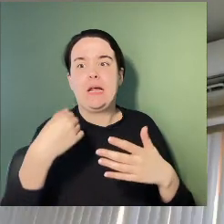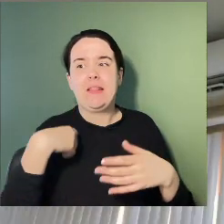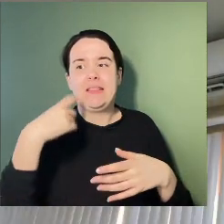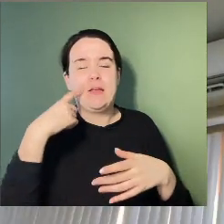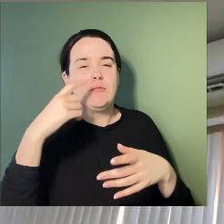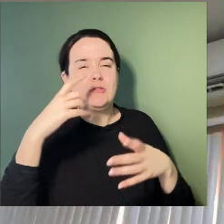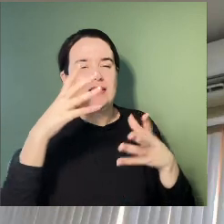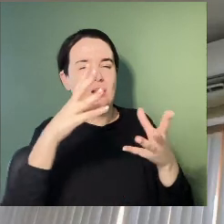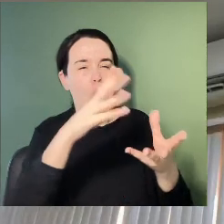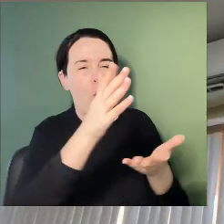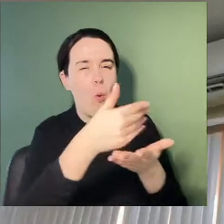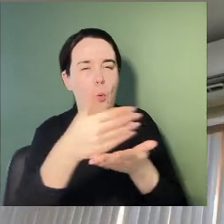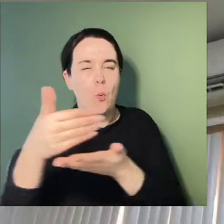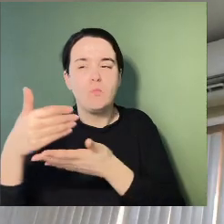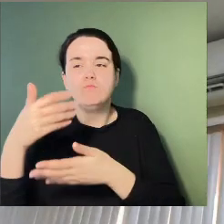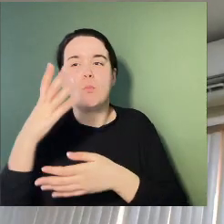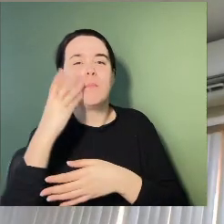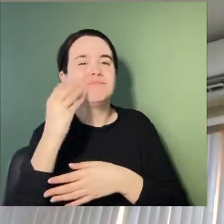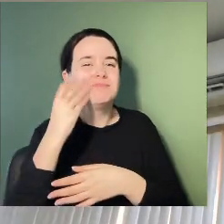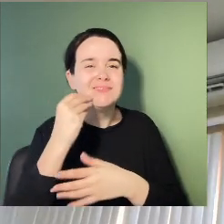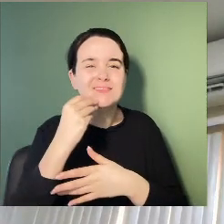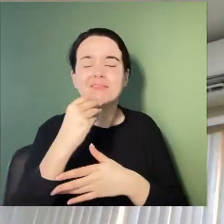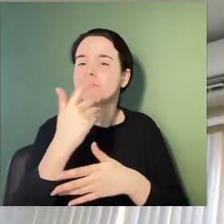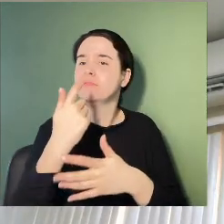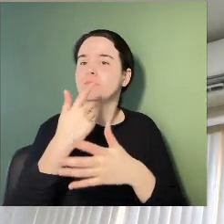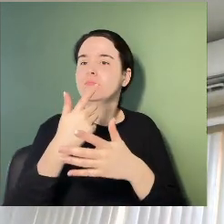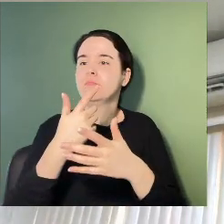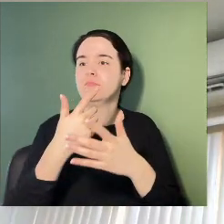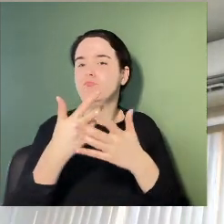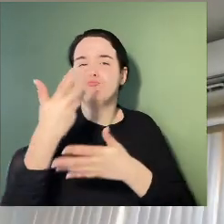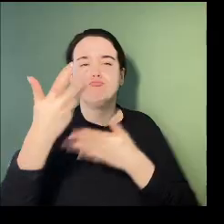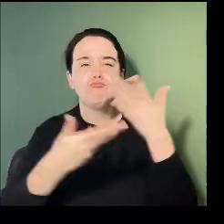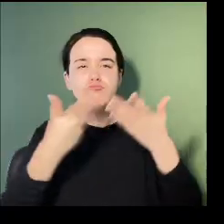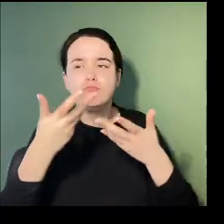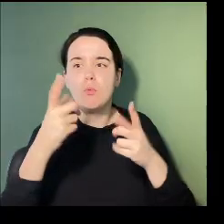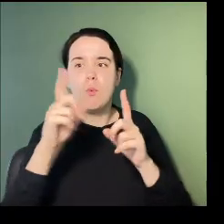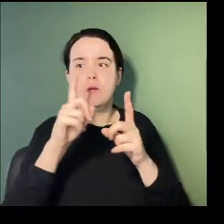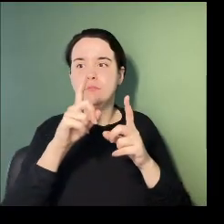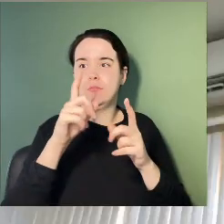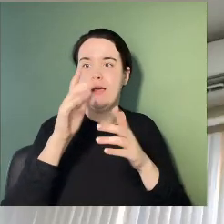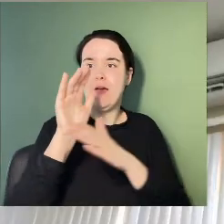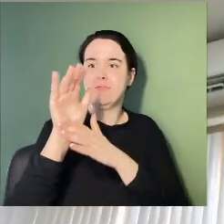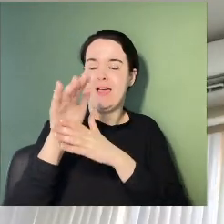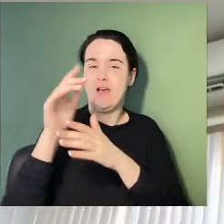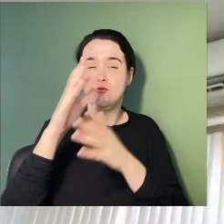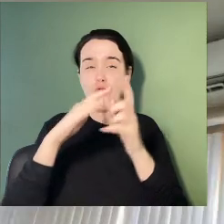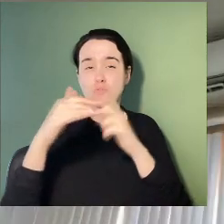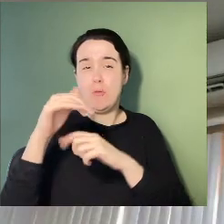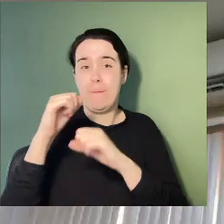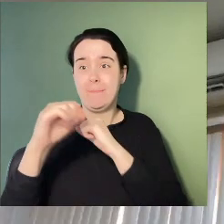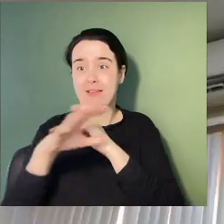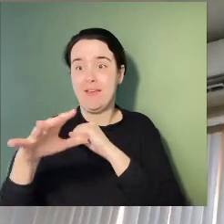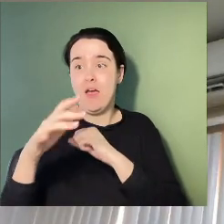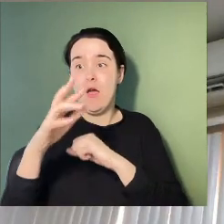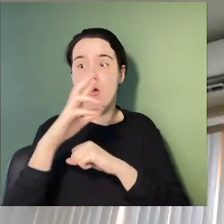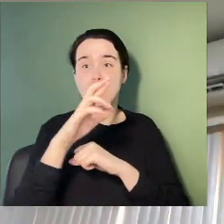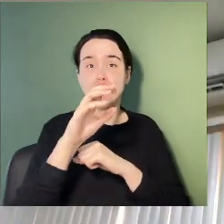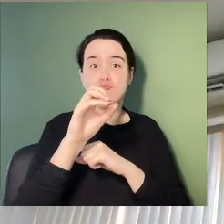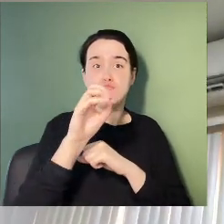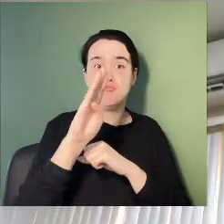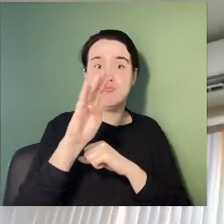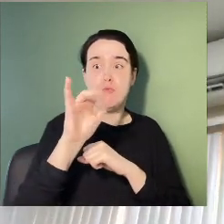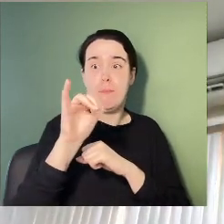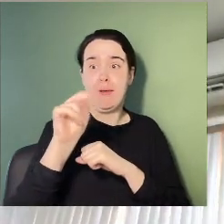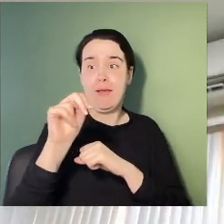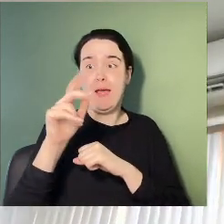including experiences, voices, and narratives that are outside of social media, Robin and Yvonne, which you were both highlighting, I